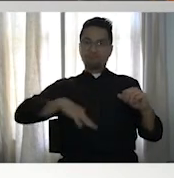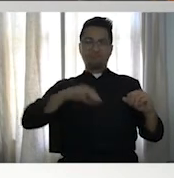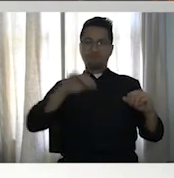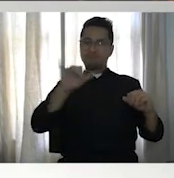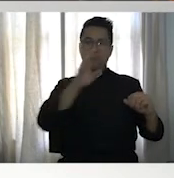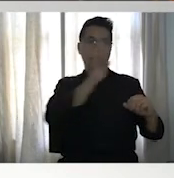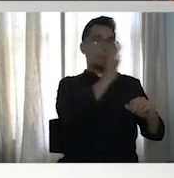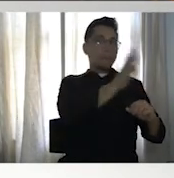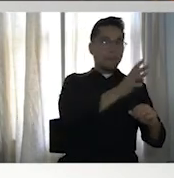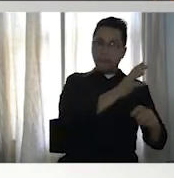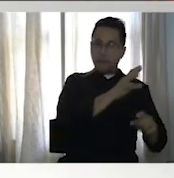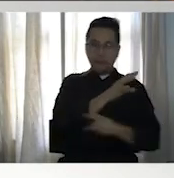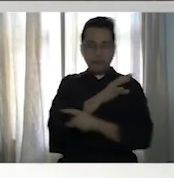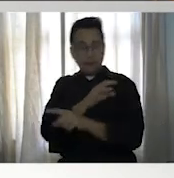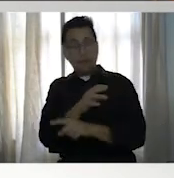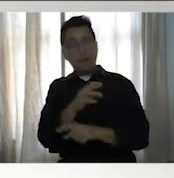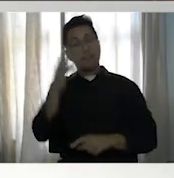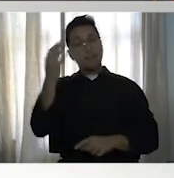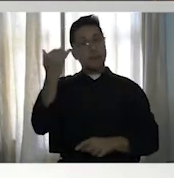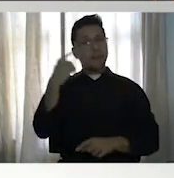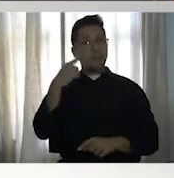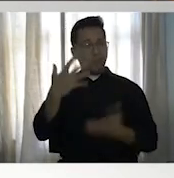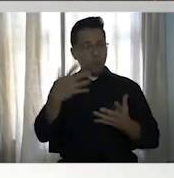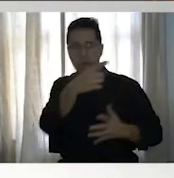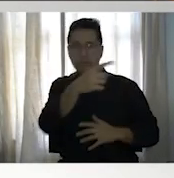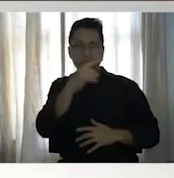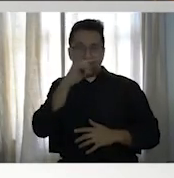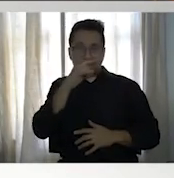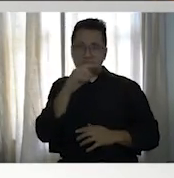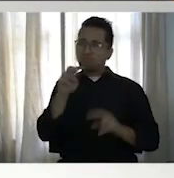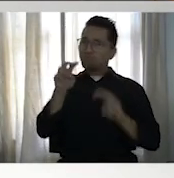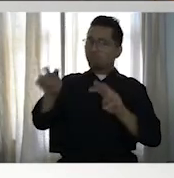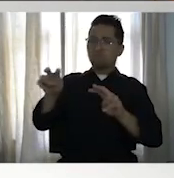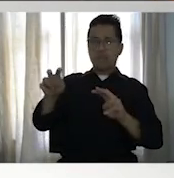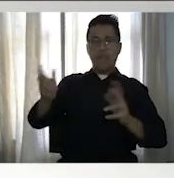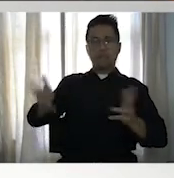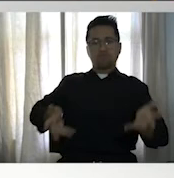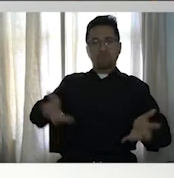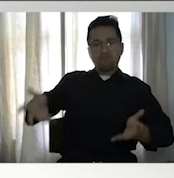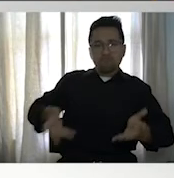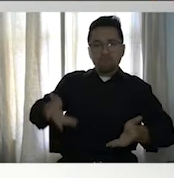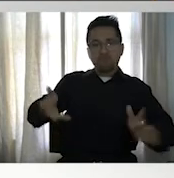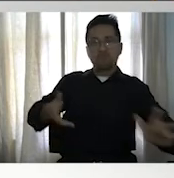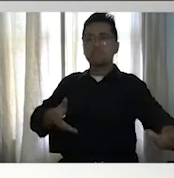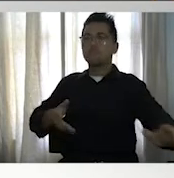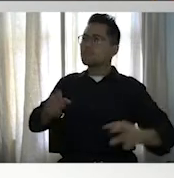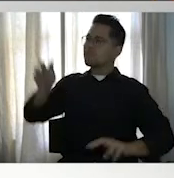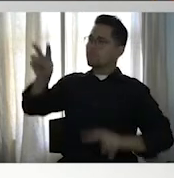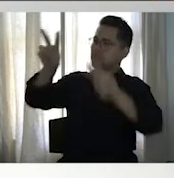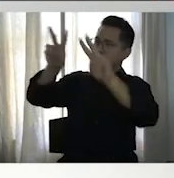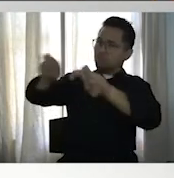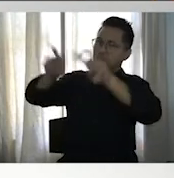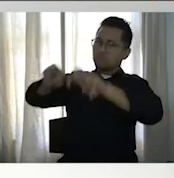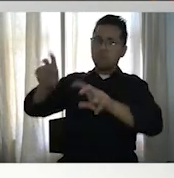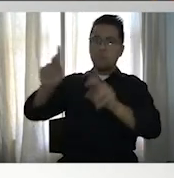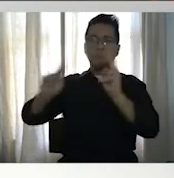And even more important, because we want our kids to start to look at gestures and people's faces.